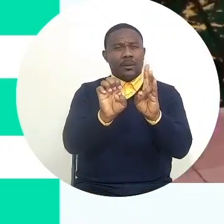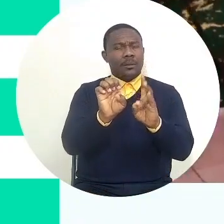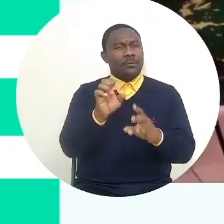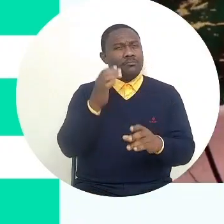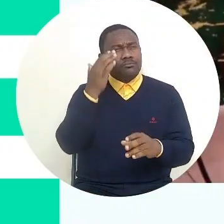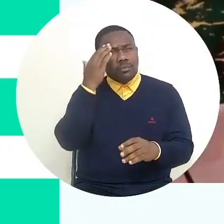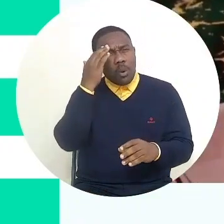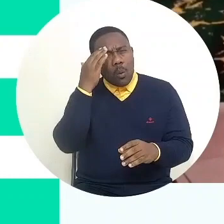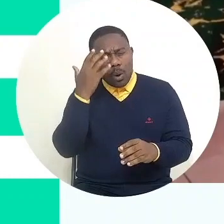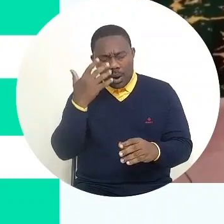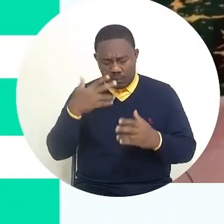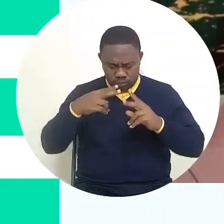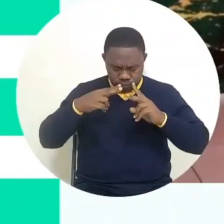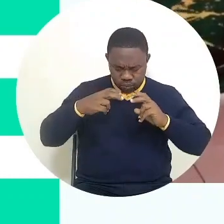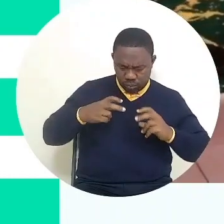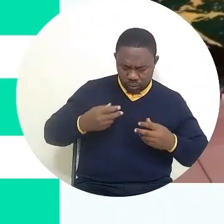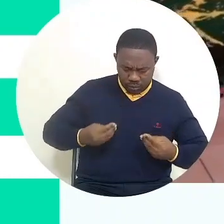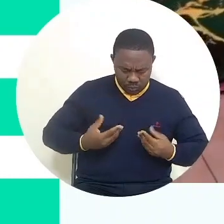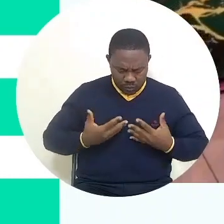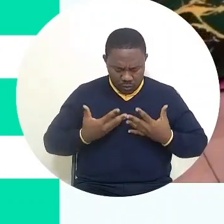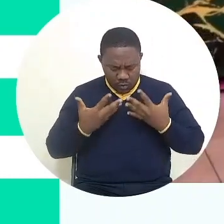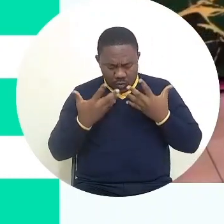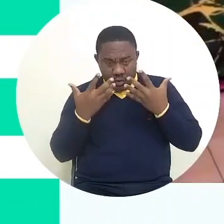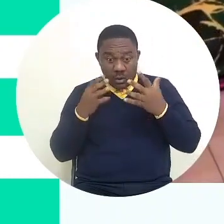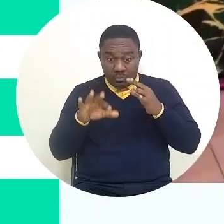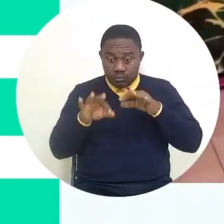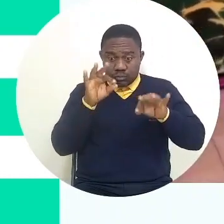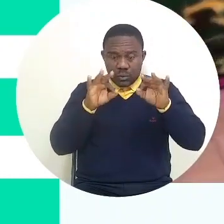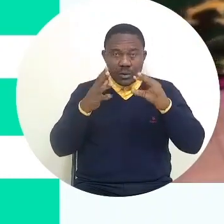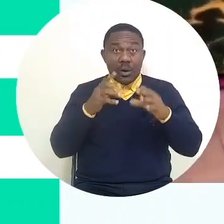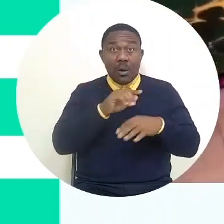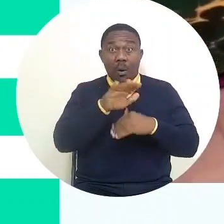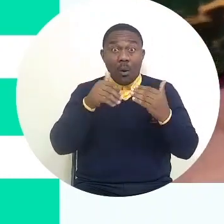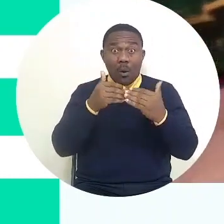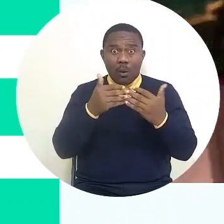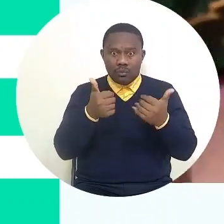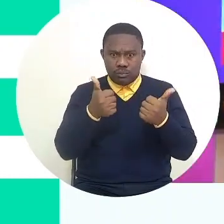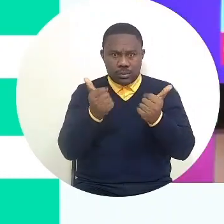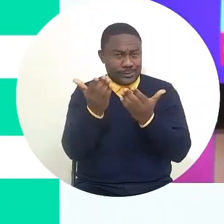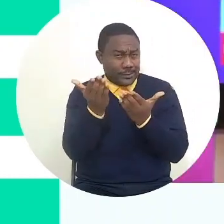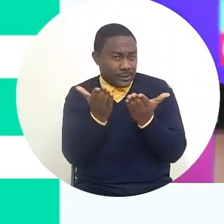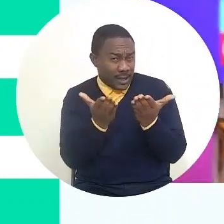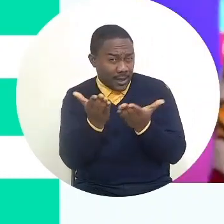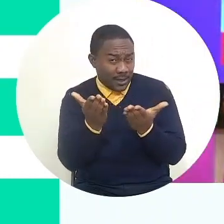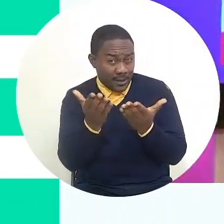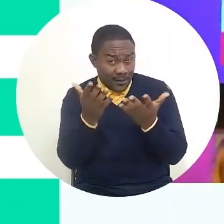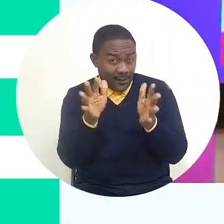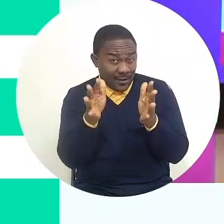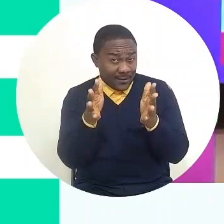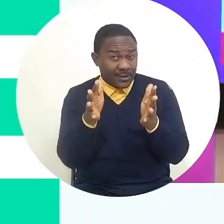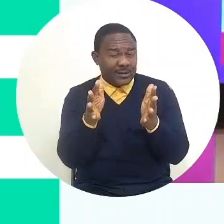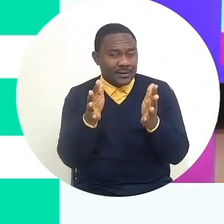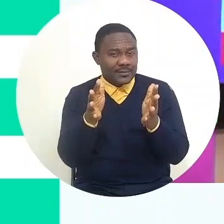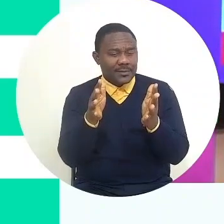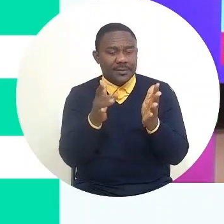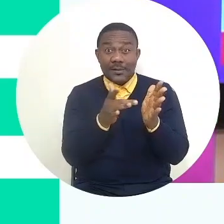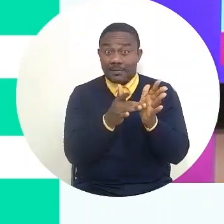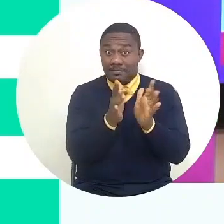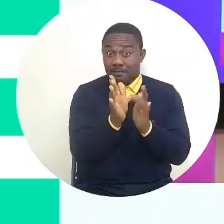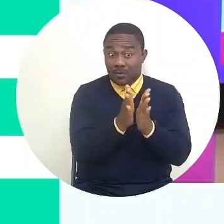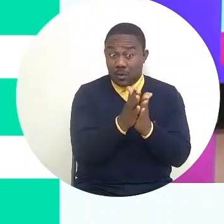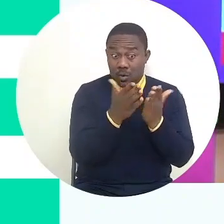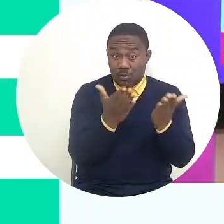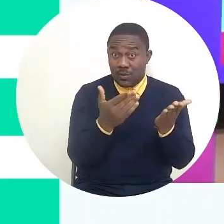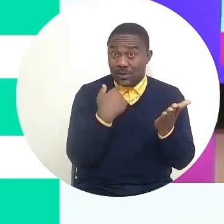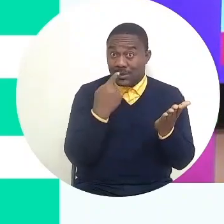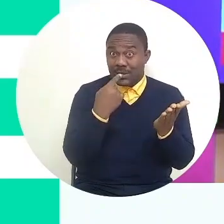understand yourself, you find the resources to polish yourself, you position yourself, you sell well, it leads to the end thing. The good old book says that a